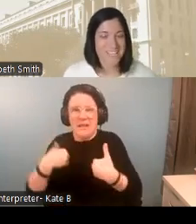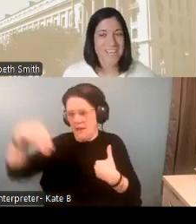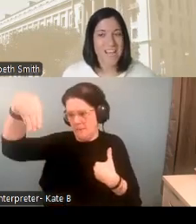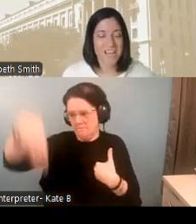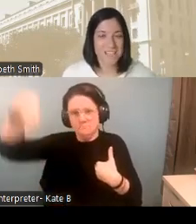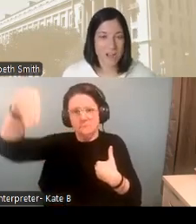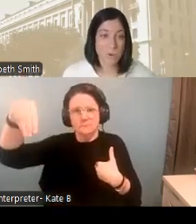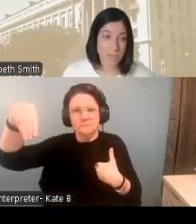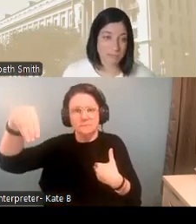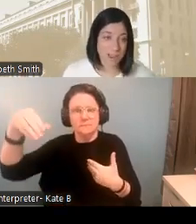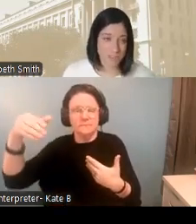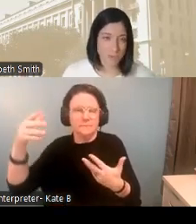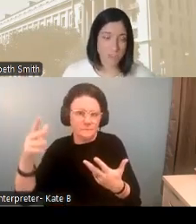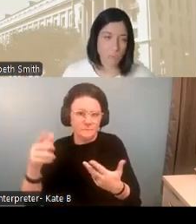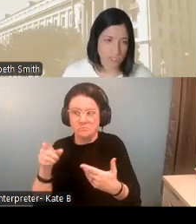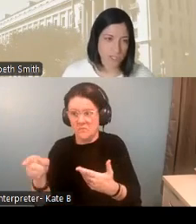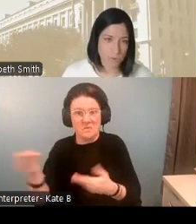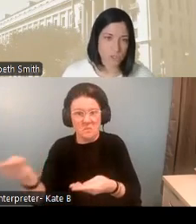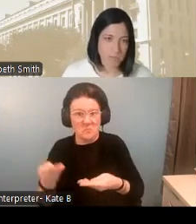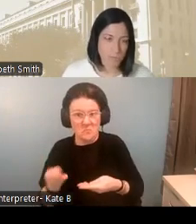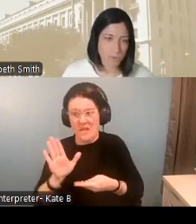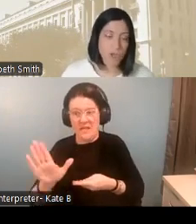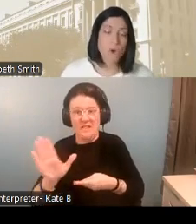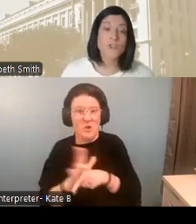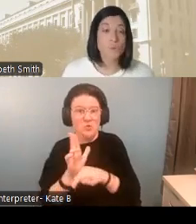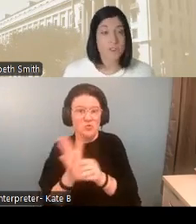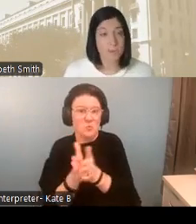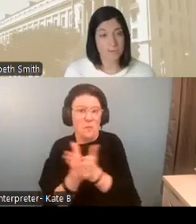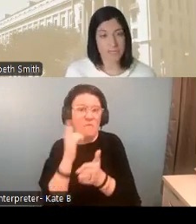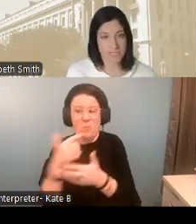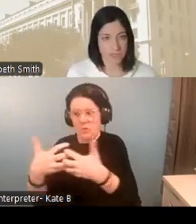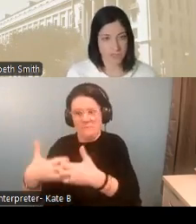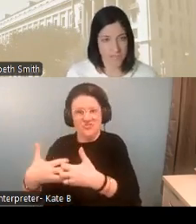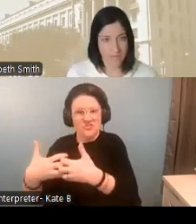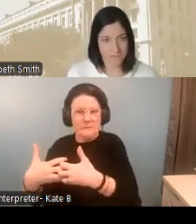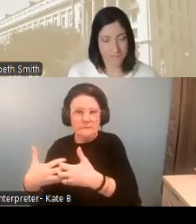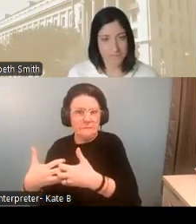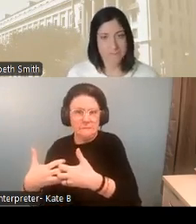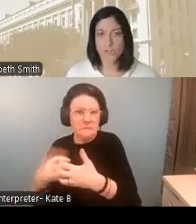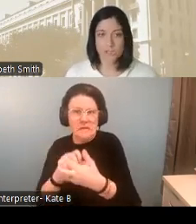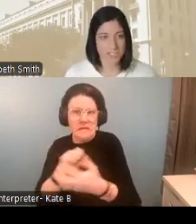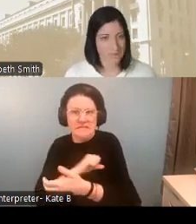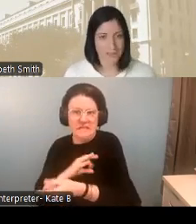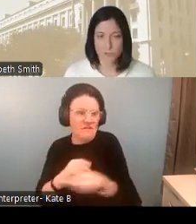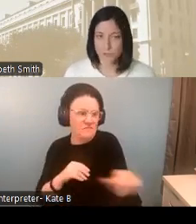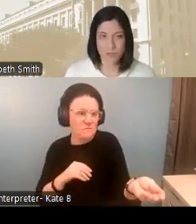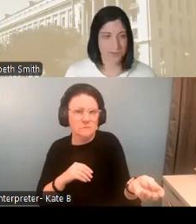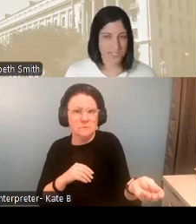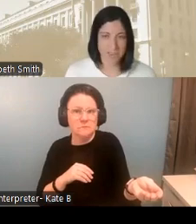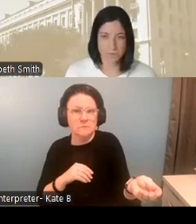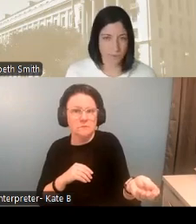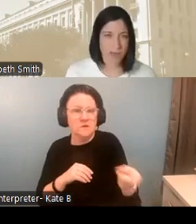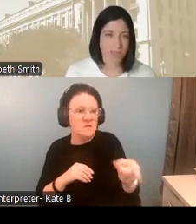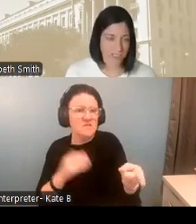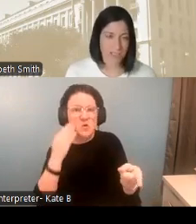clock. And what they provided to us was their user manual, which is what they provided to their staff. So their staff had the user manual.